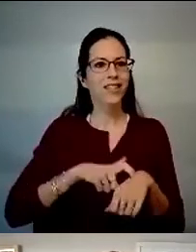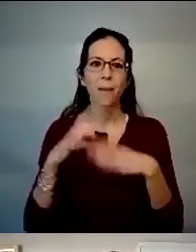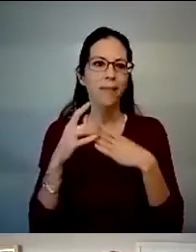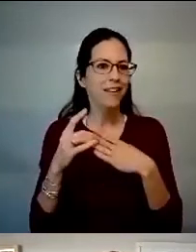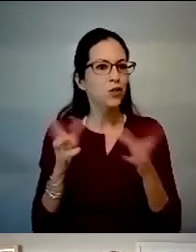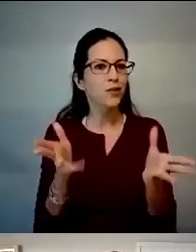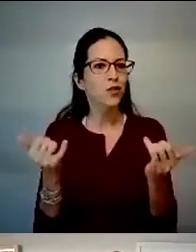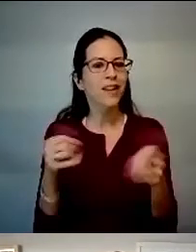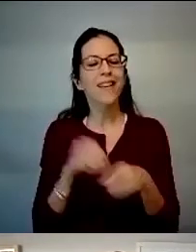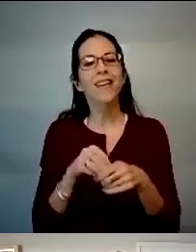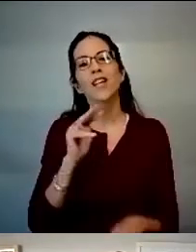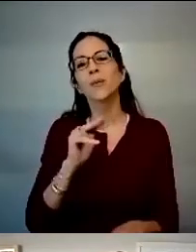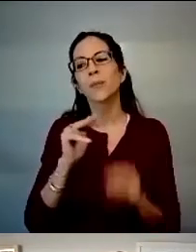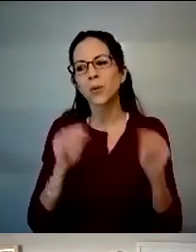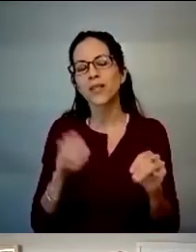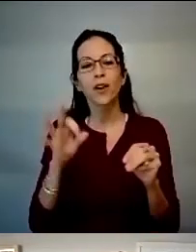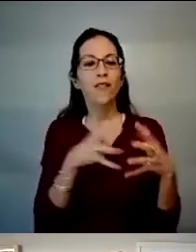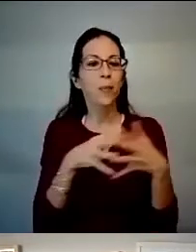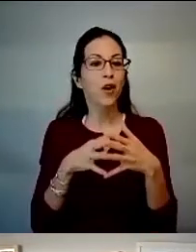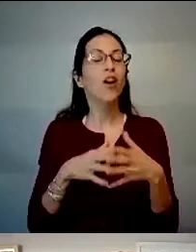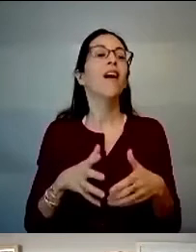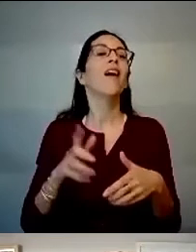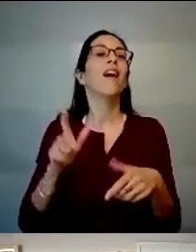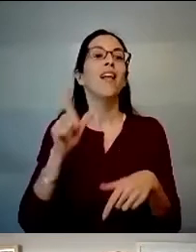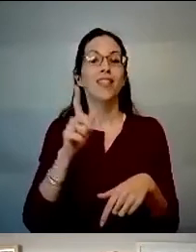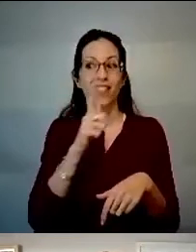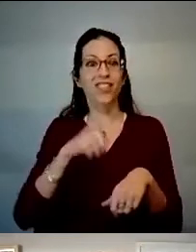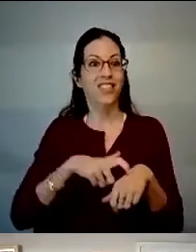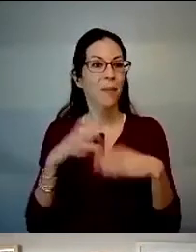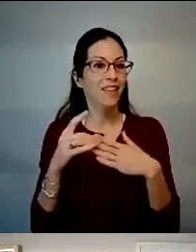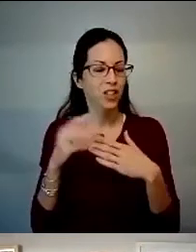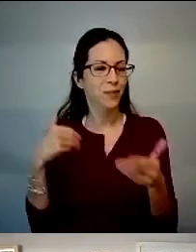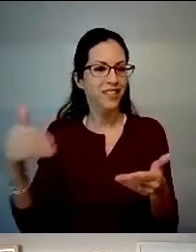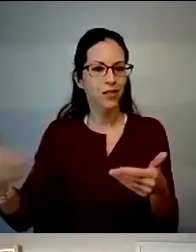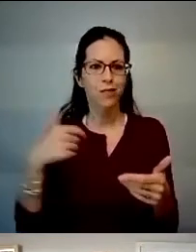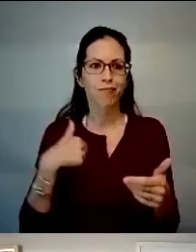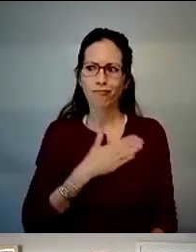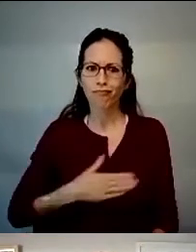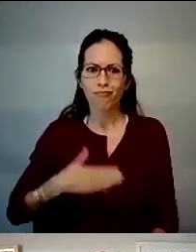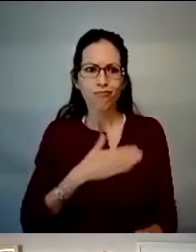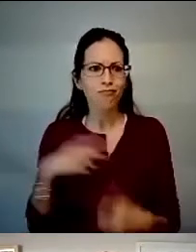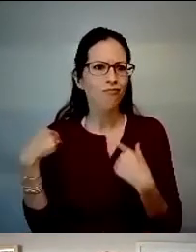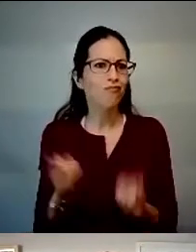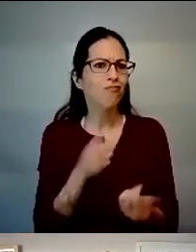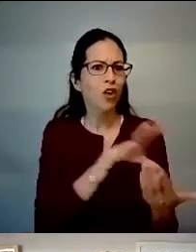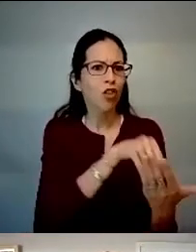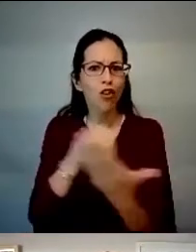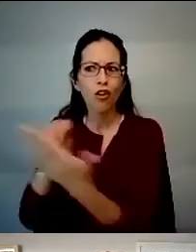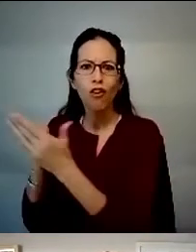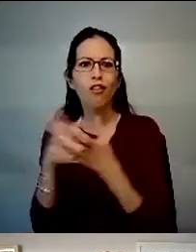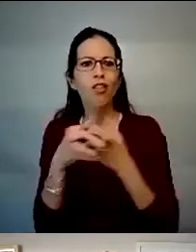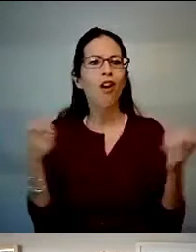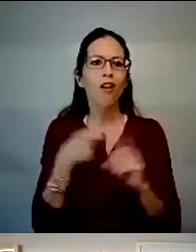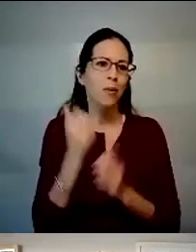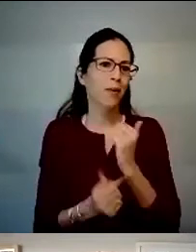Series. I have thoroughly enjoyed and learned from all the conversations we've posted in this series, and I'm grateful to Mutual of